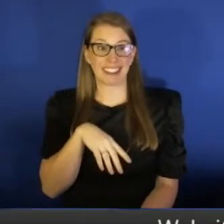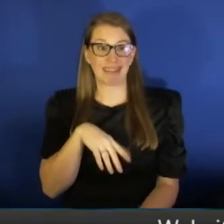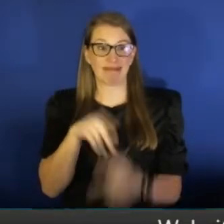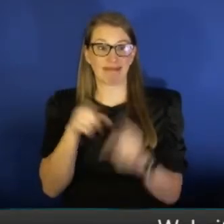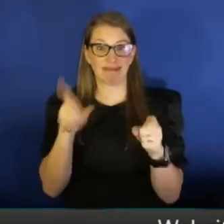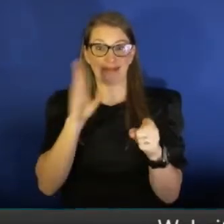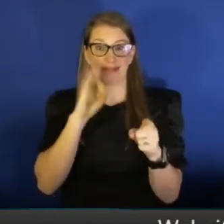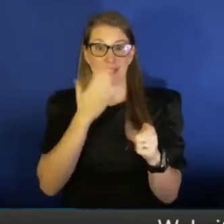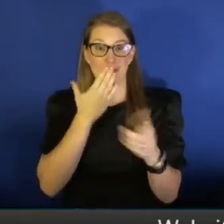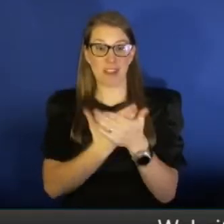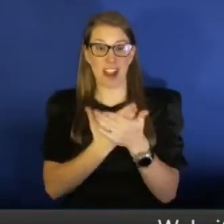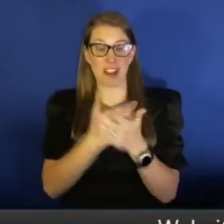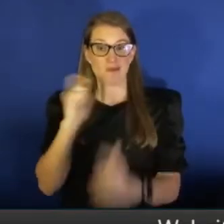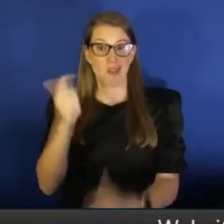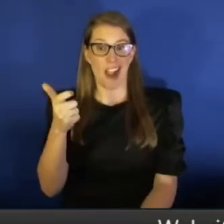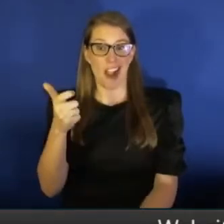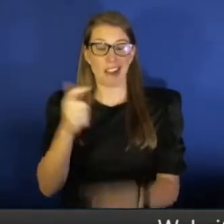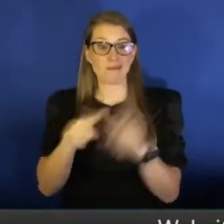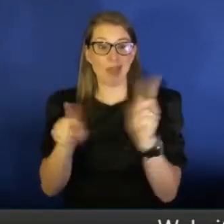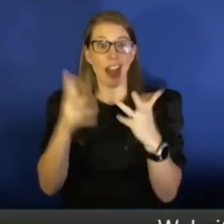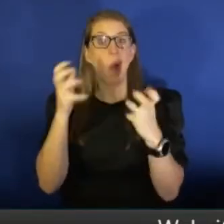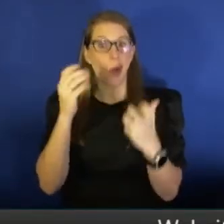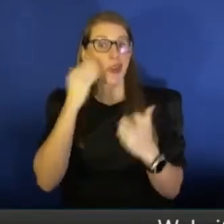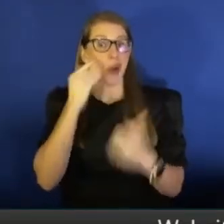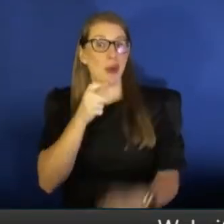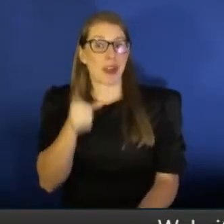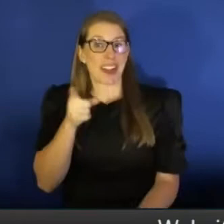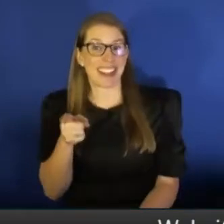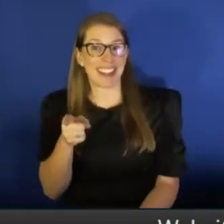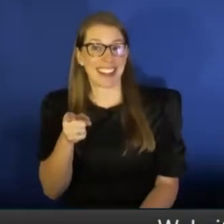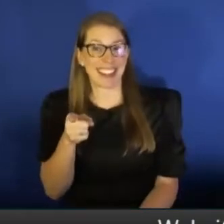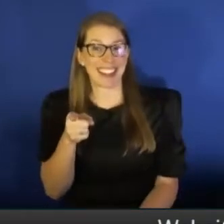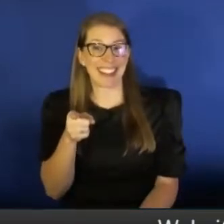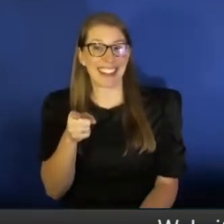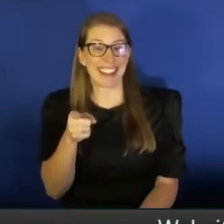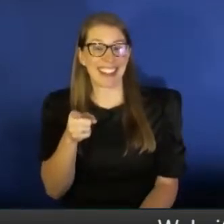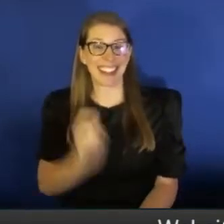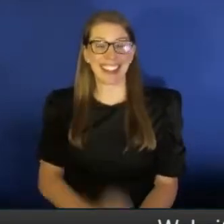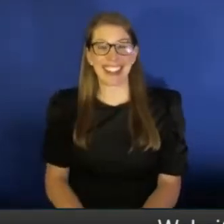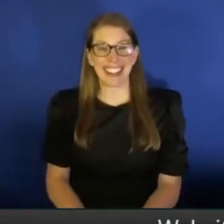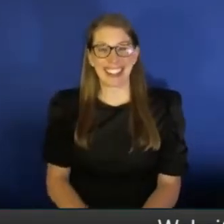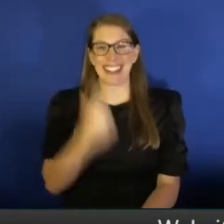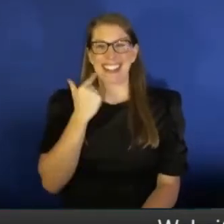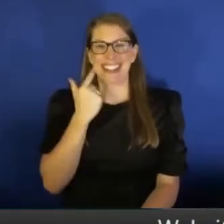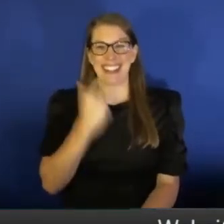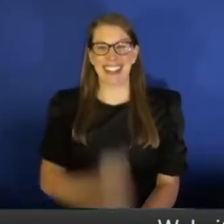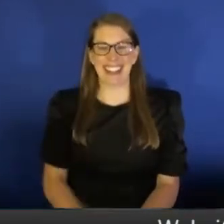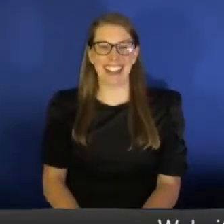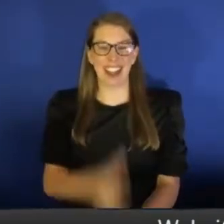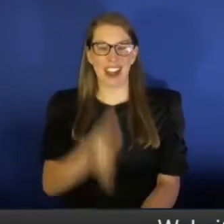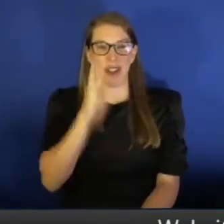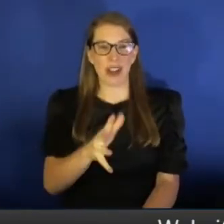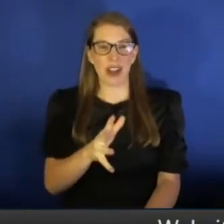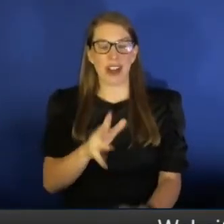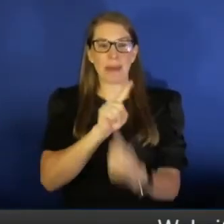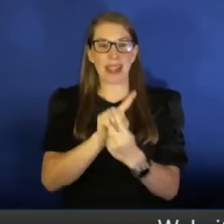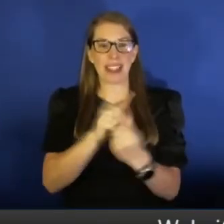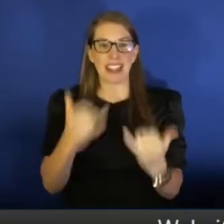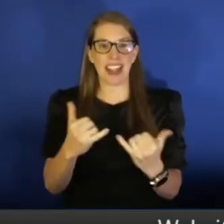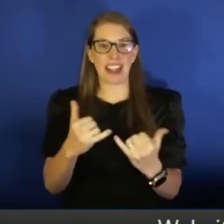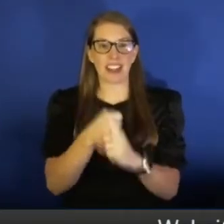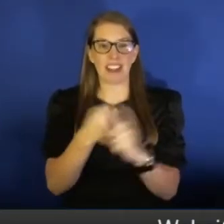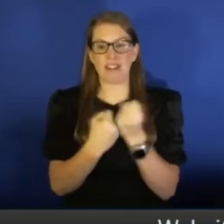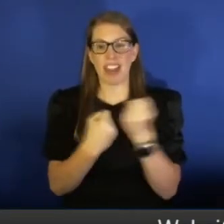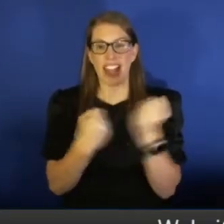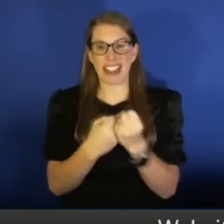him throughout I don't know him, but I'd like to know him. Well, you'd like to know him. Okay. Well, you're going to get to know him today. Yeah. Yes, you have fans in the house, Dr. Yeah.